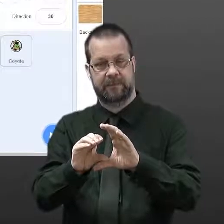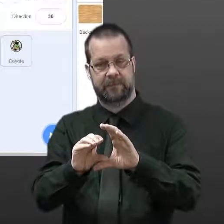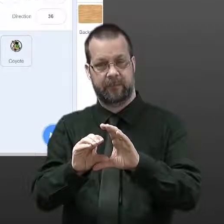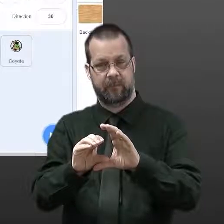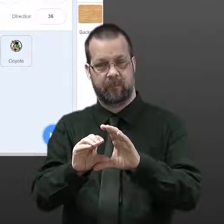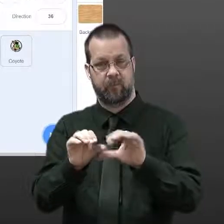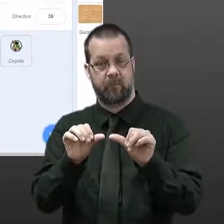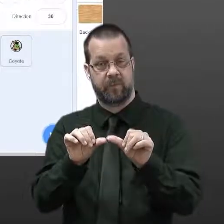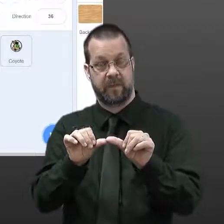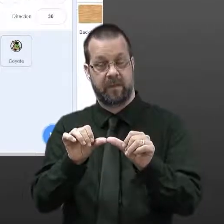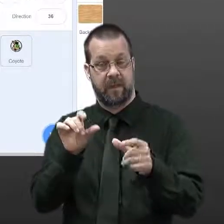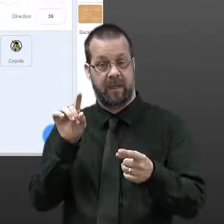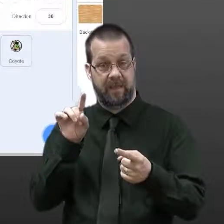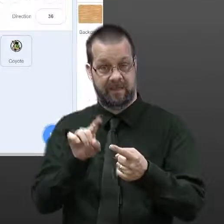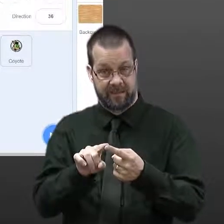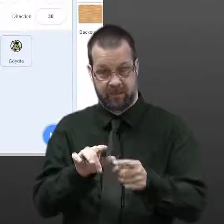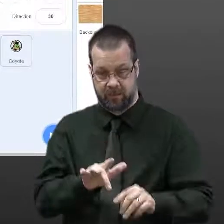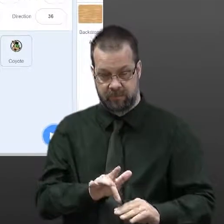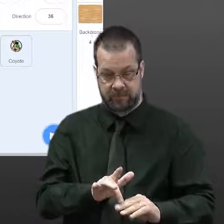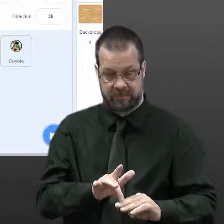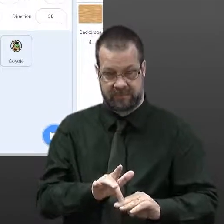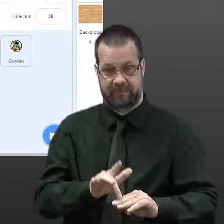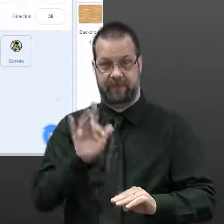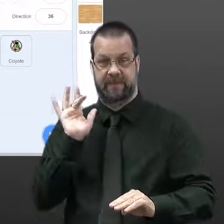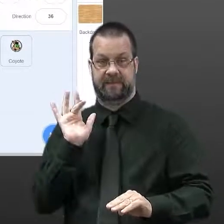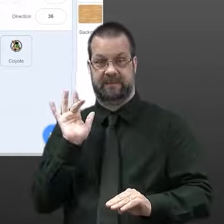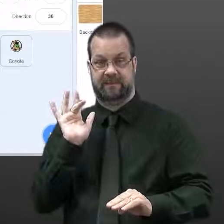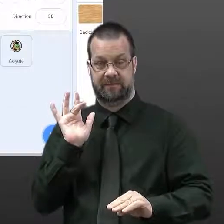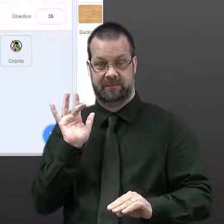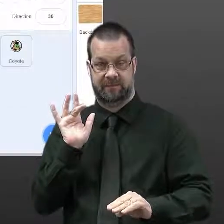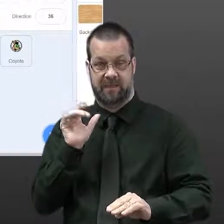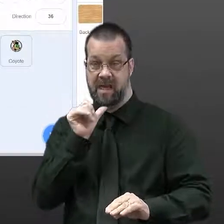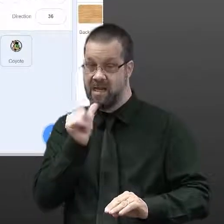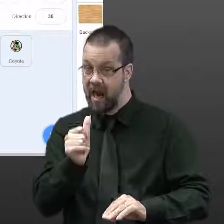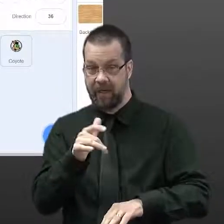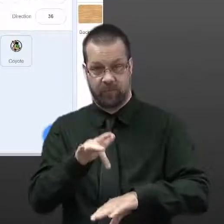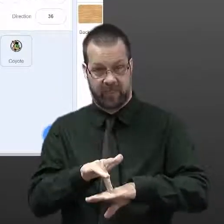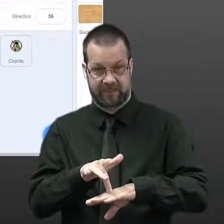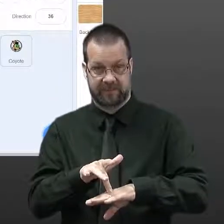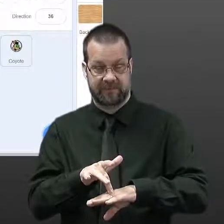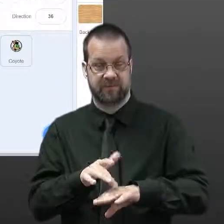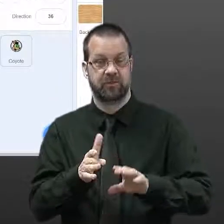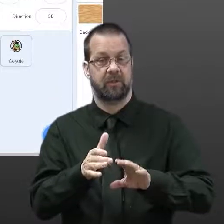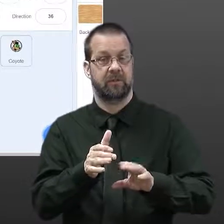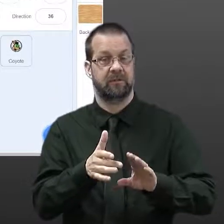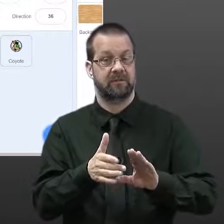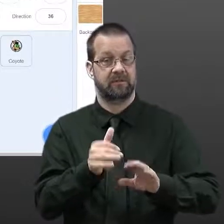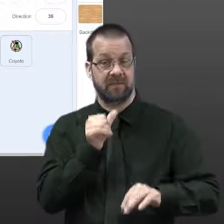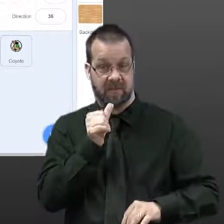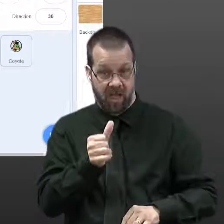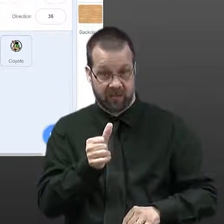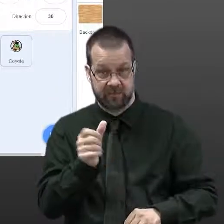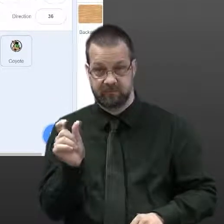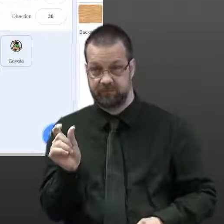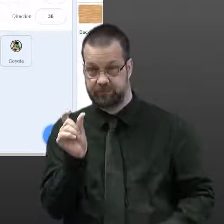repeat until the space key is not being pressed. So in operators, we need the not